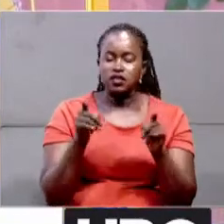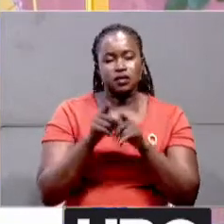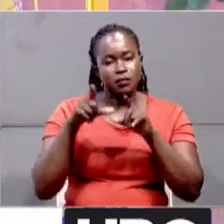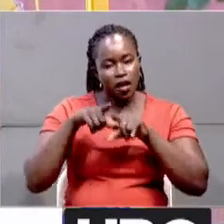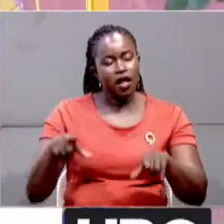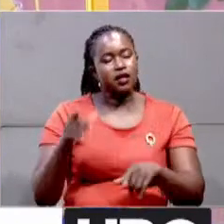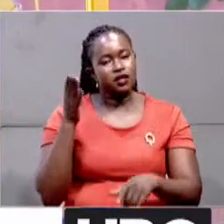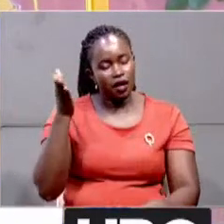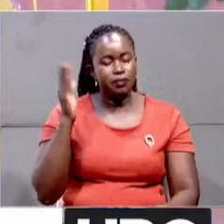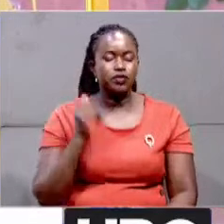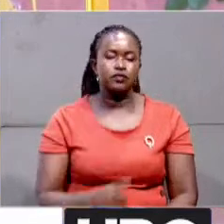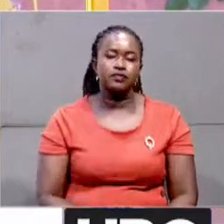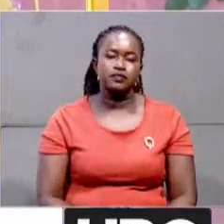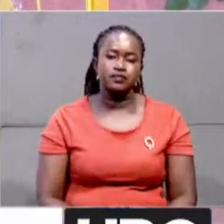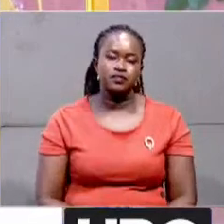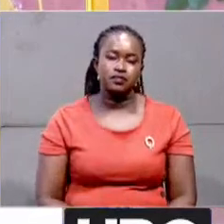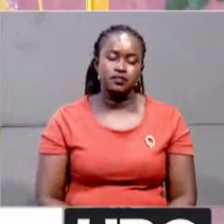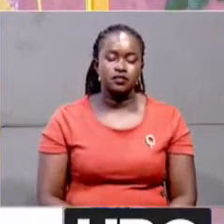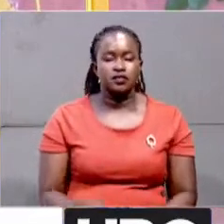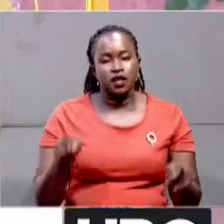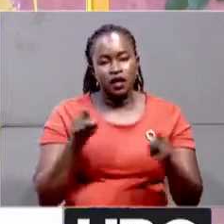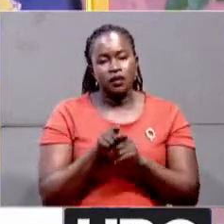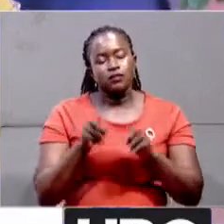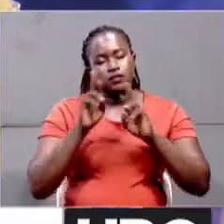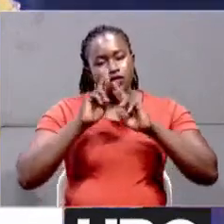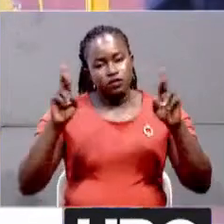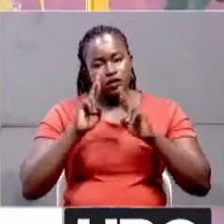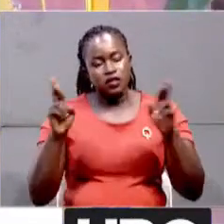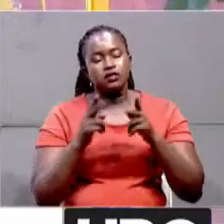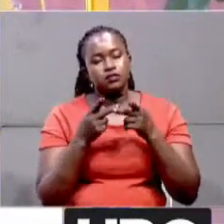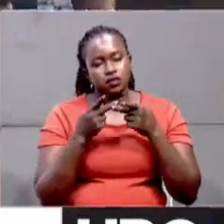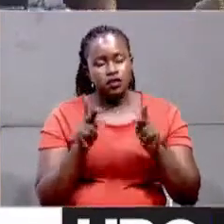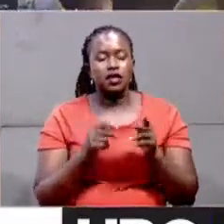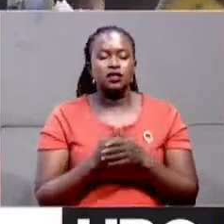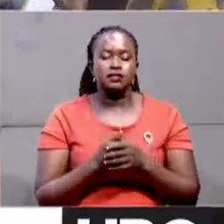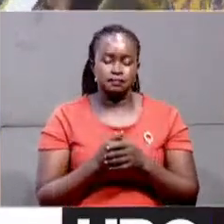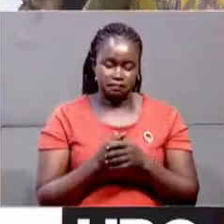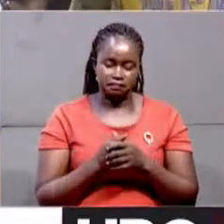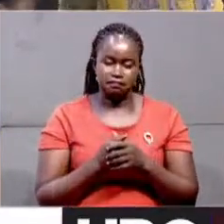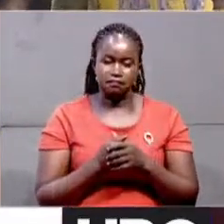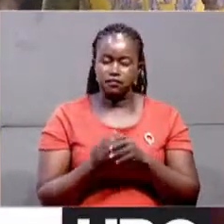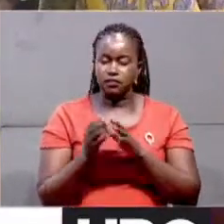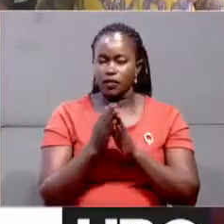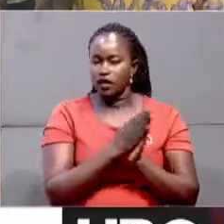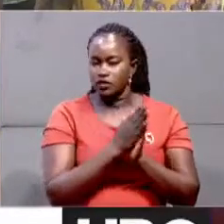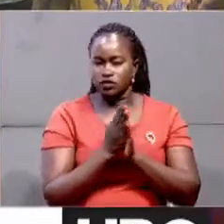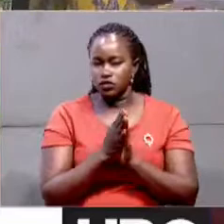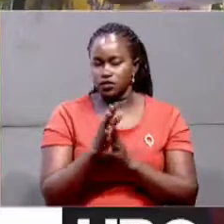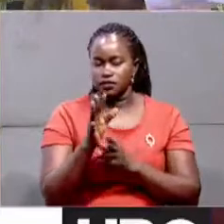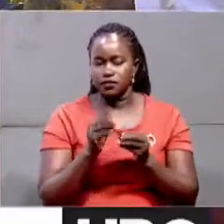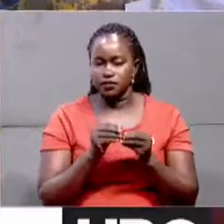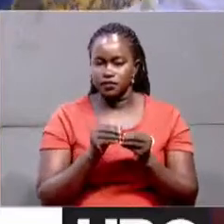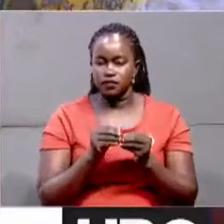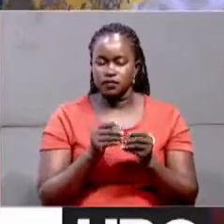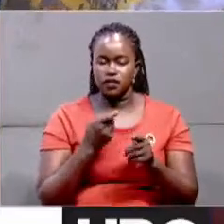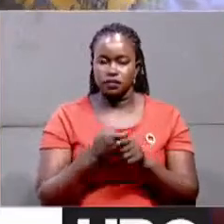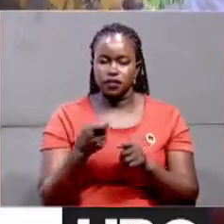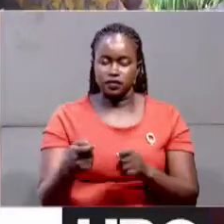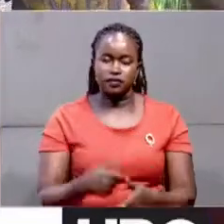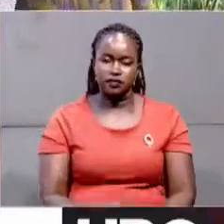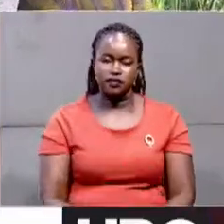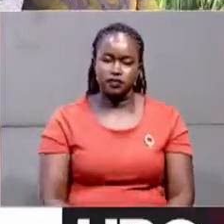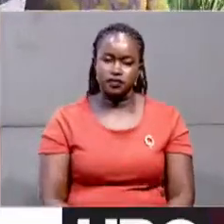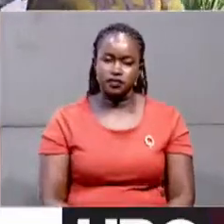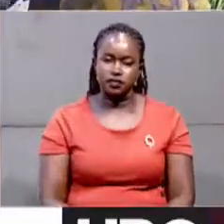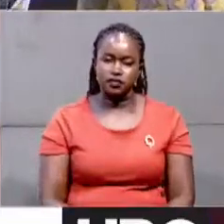available and we are ready to start as a party. Philip Aguta for UBC News in Kampala.